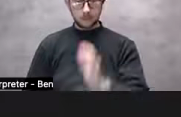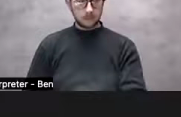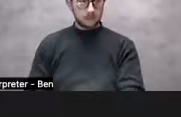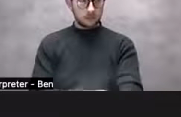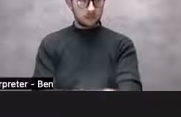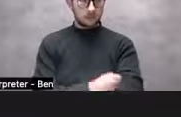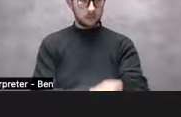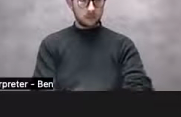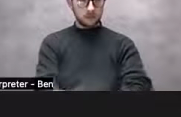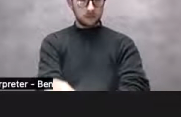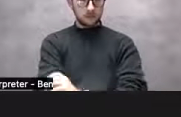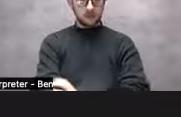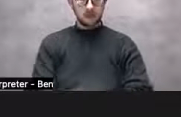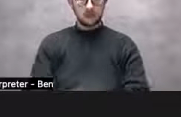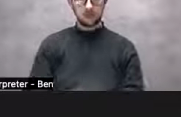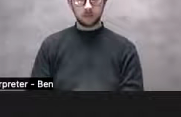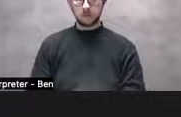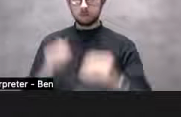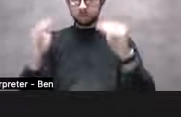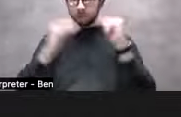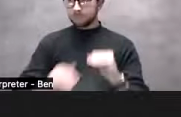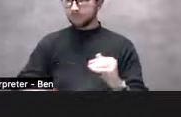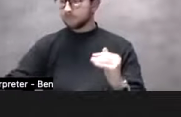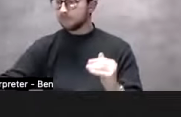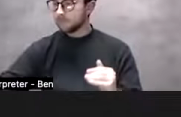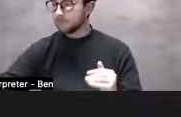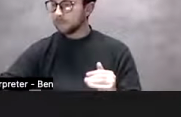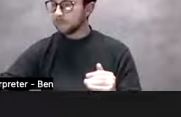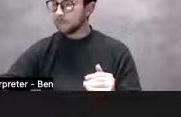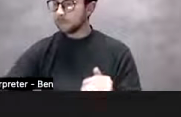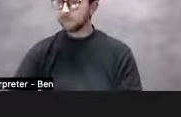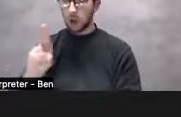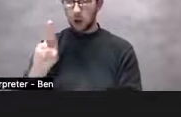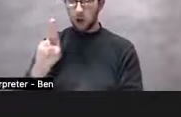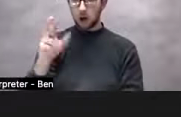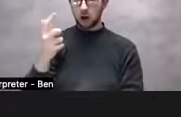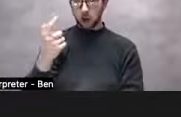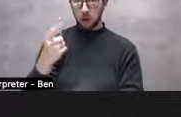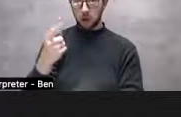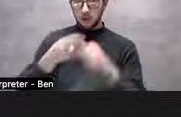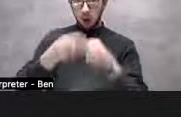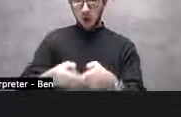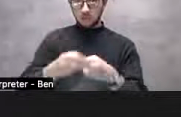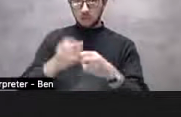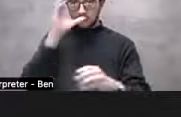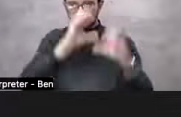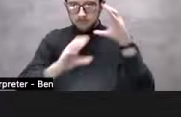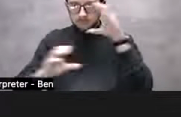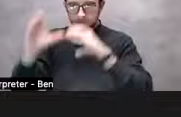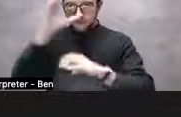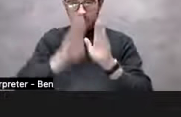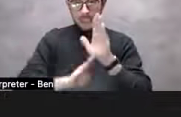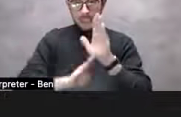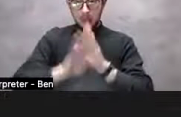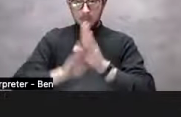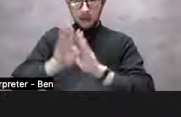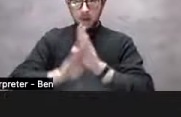Okay, so moving on to the R21 grants. So these are considered to be exploratory or developmental research projects,